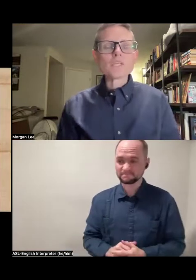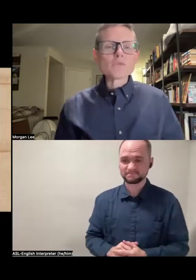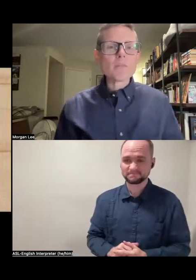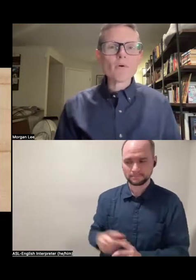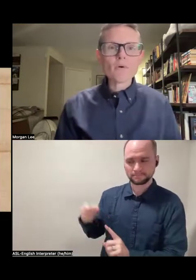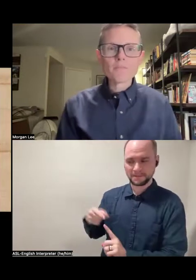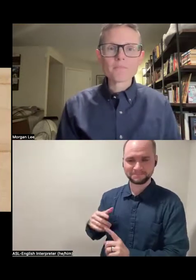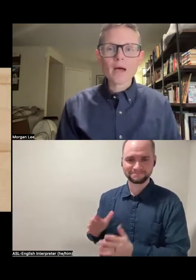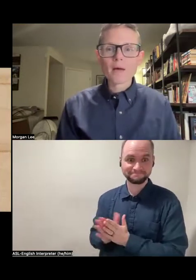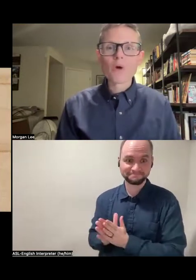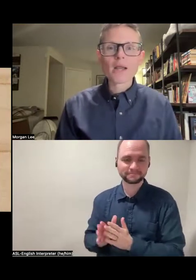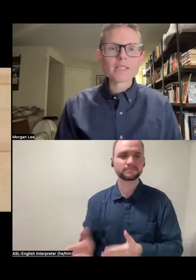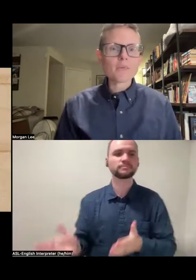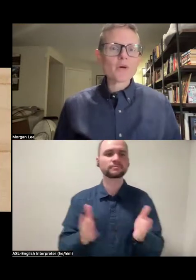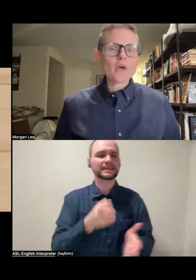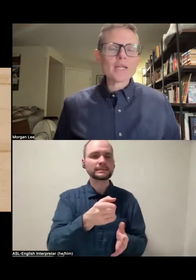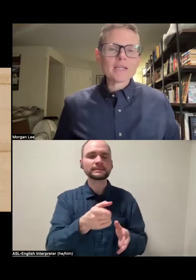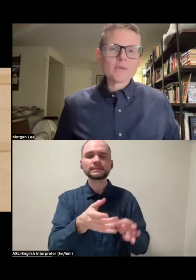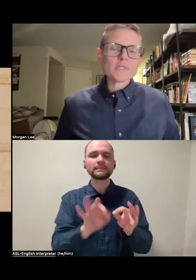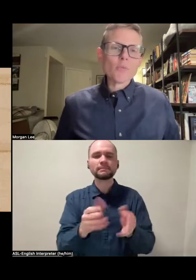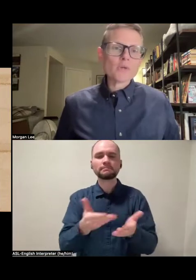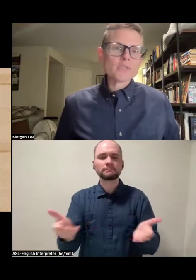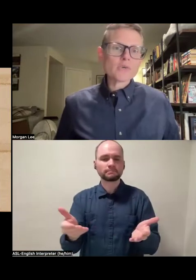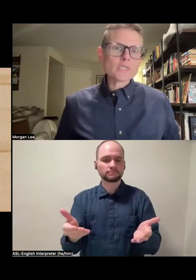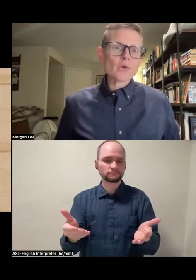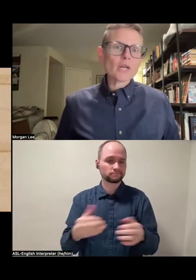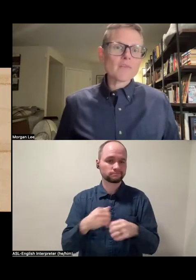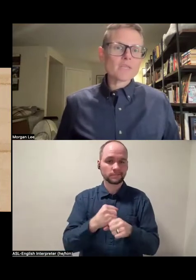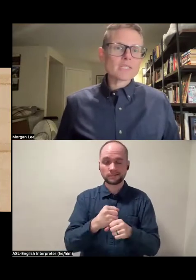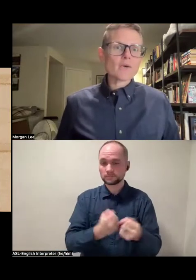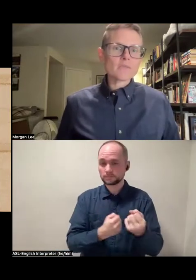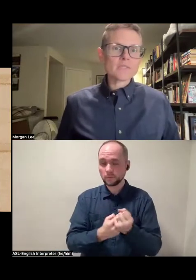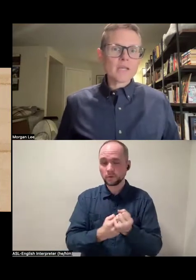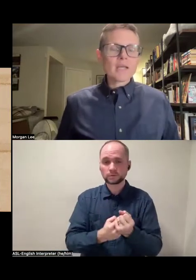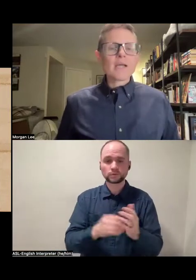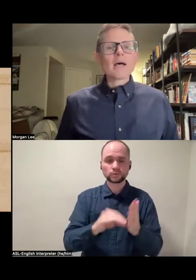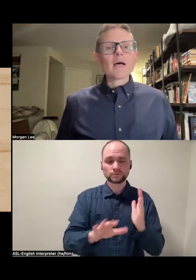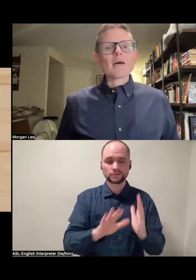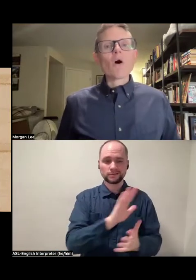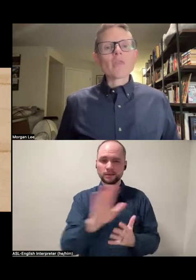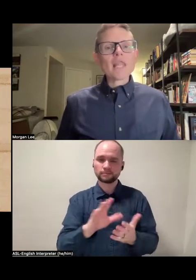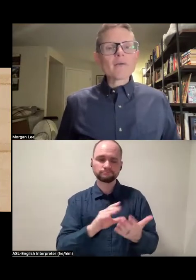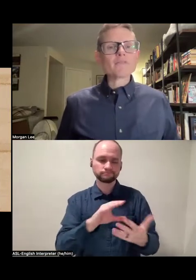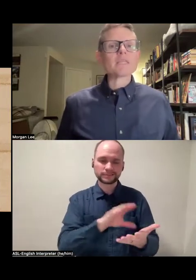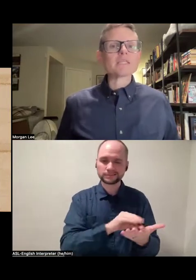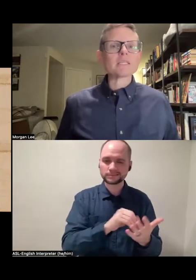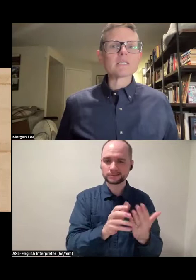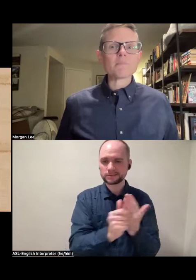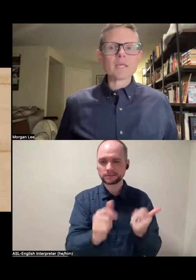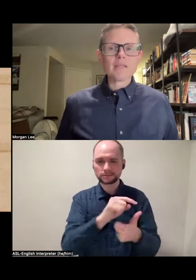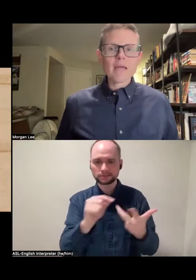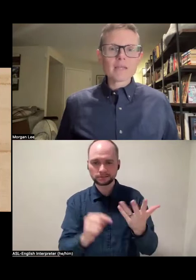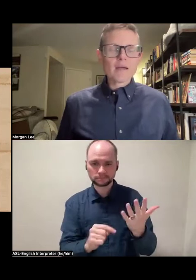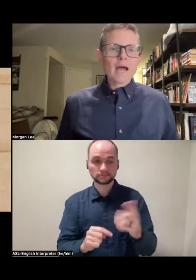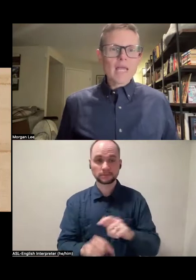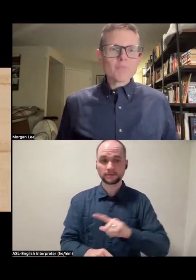So these are simple products that were created to support students learning different skills. On the left, this is